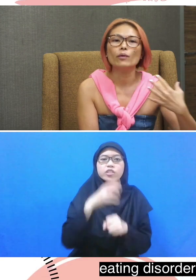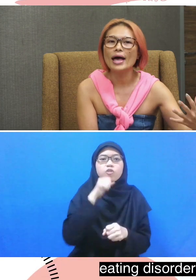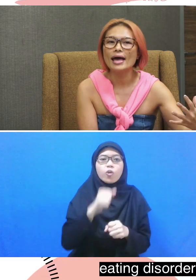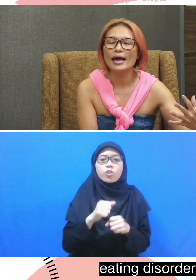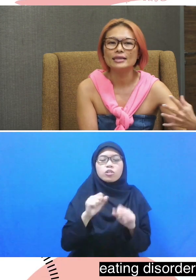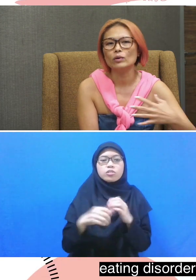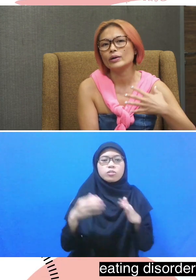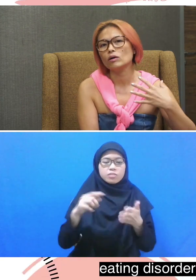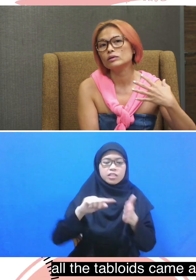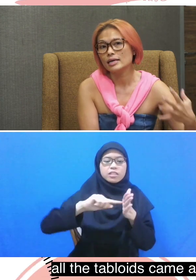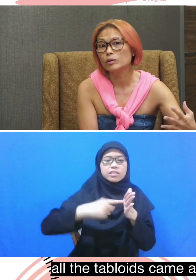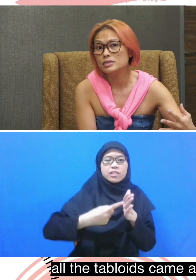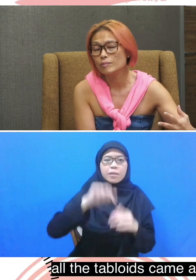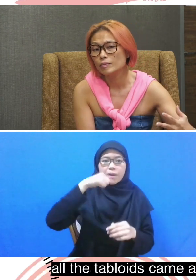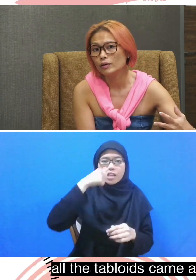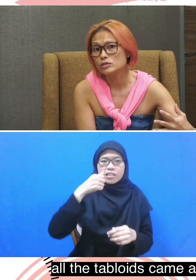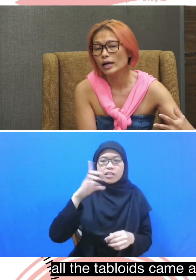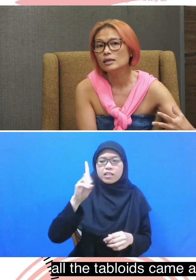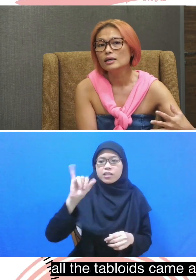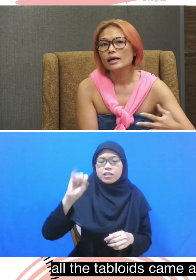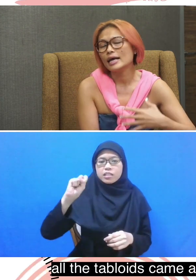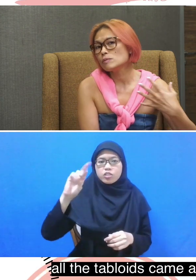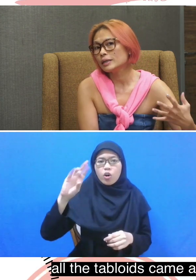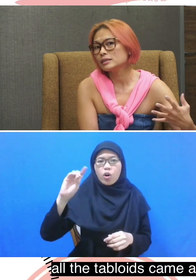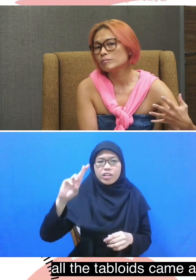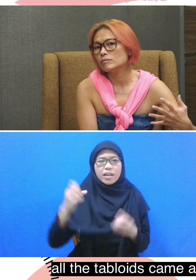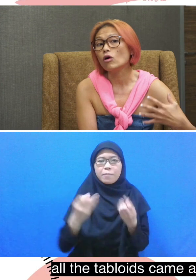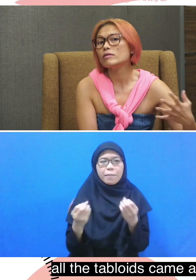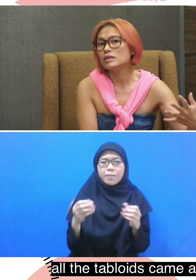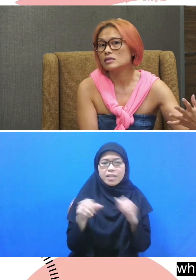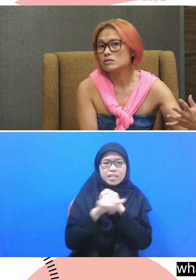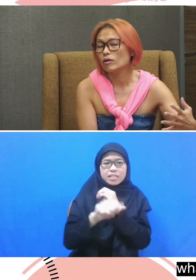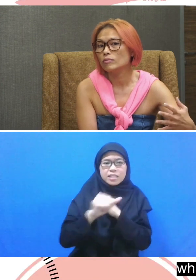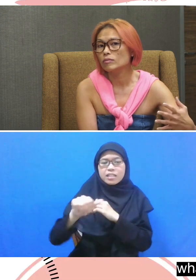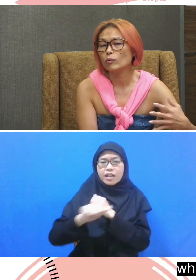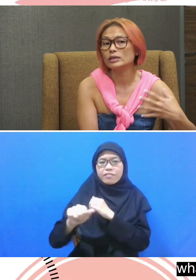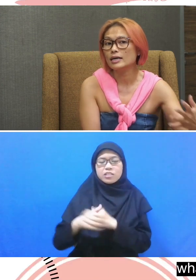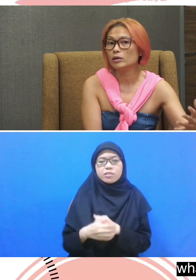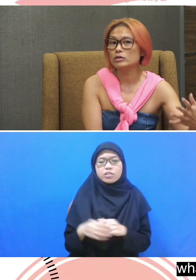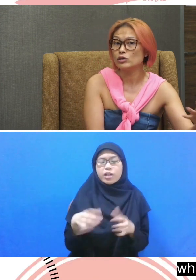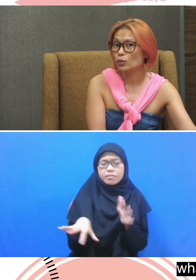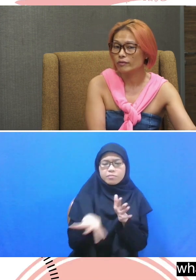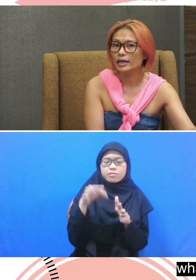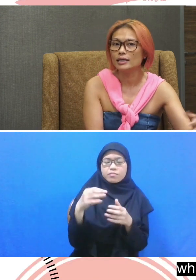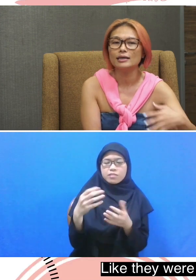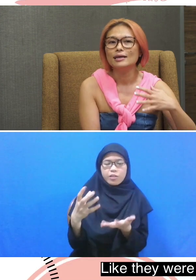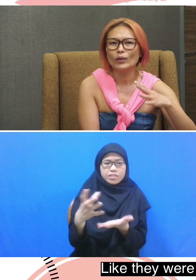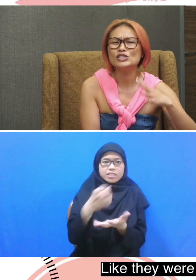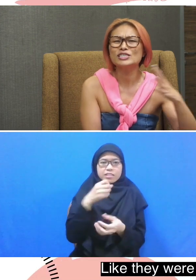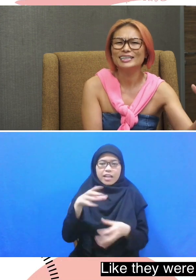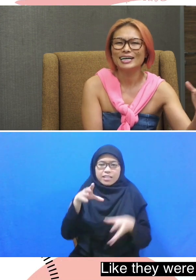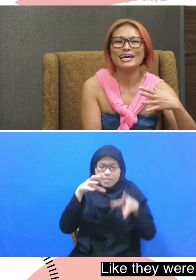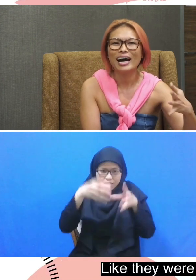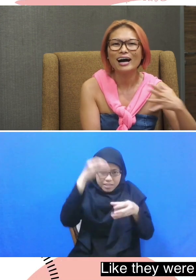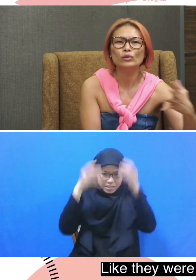very aware, and that was when all the tabloids came about as well. And I actually picked up wrong things from what the tabloids were showing, right? Like, they were